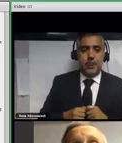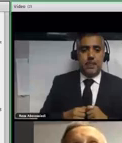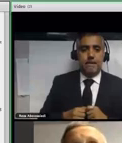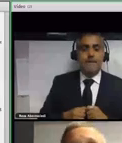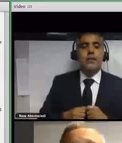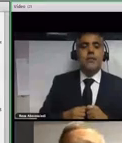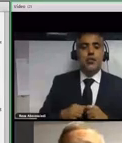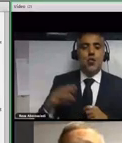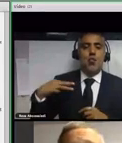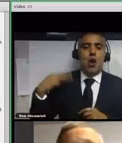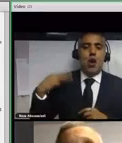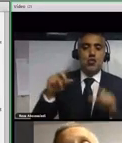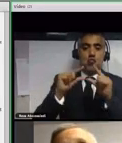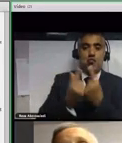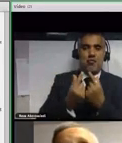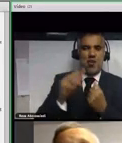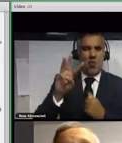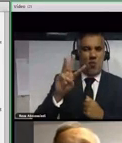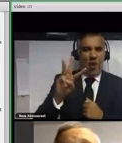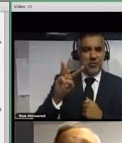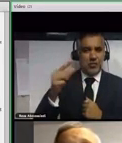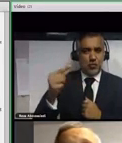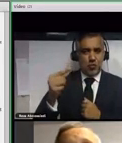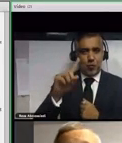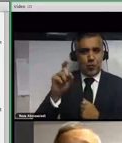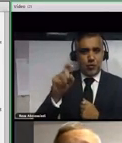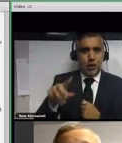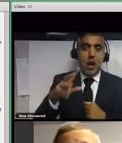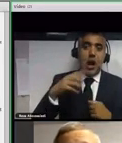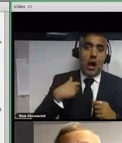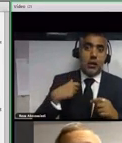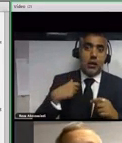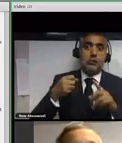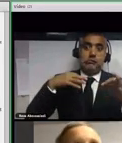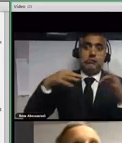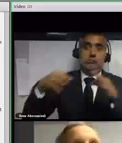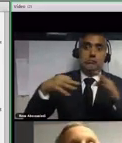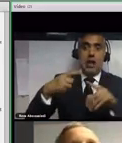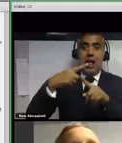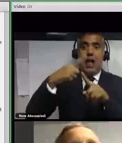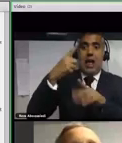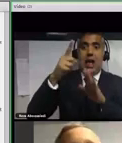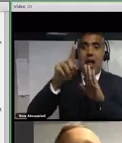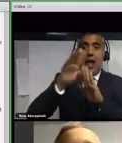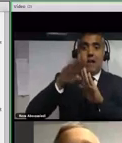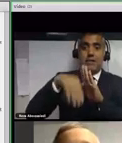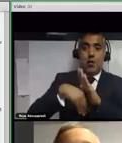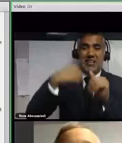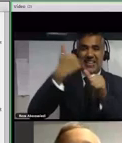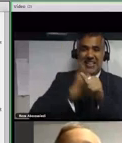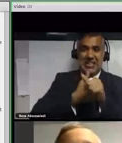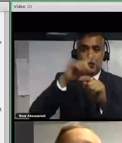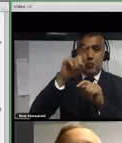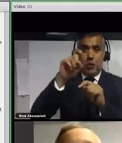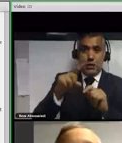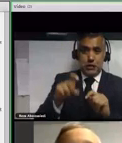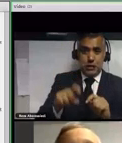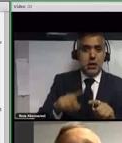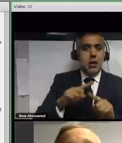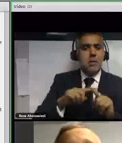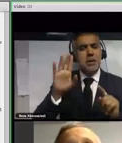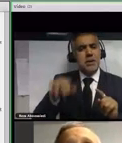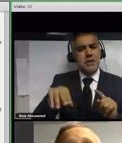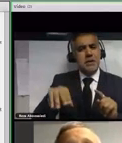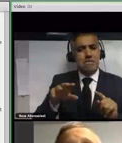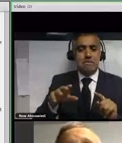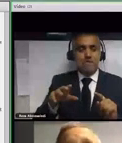So these are the Washington Group questions. Now I could probably talk about half an hour on each of these questions. So we'll just say that you can see